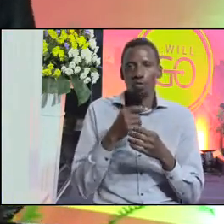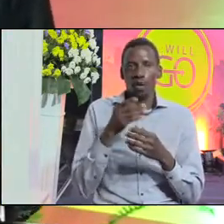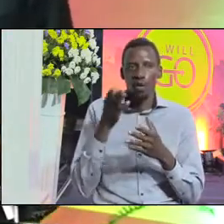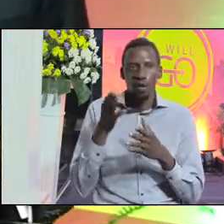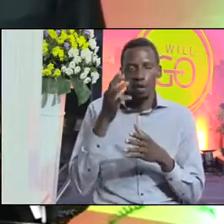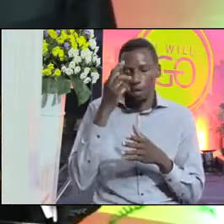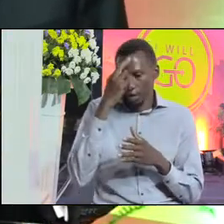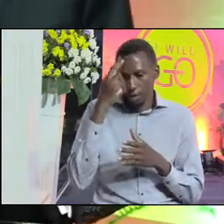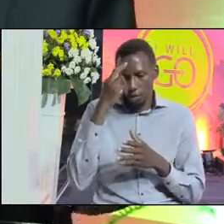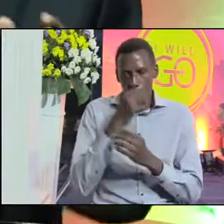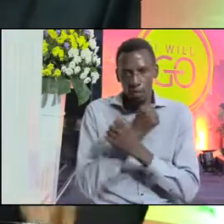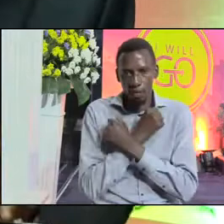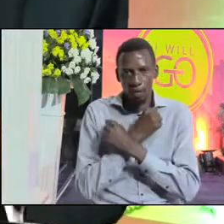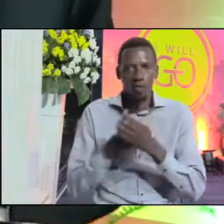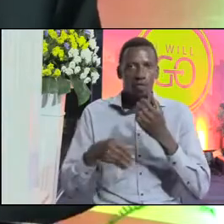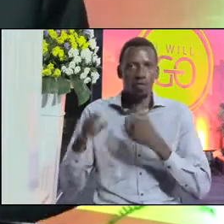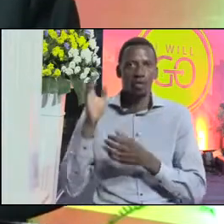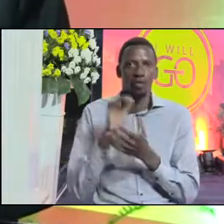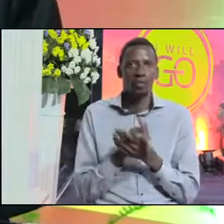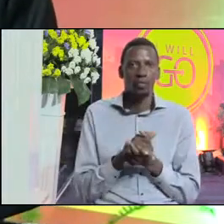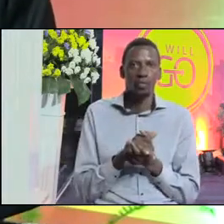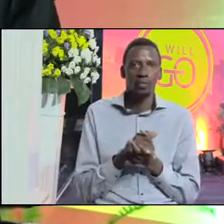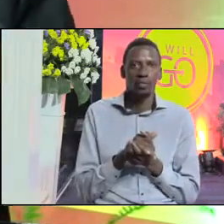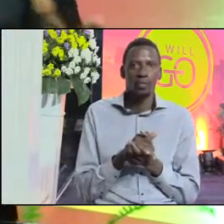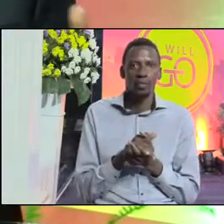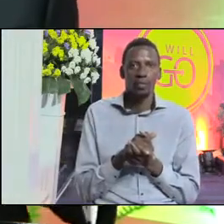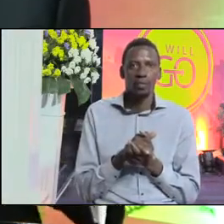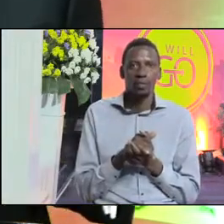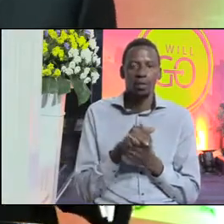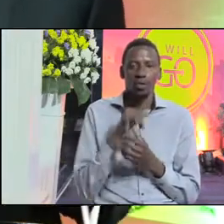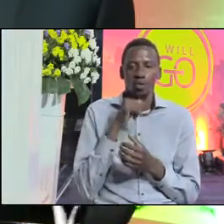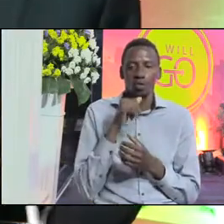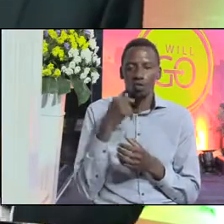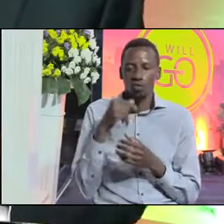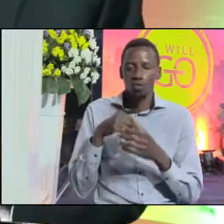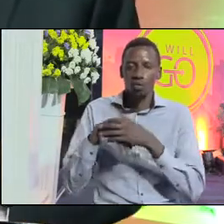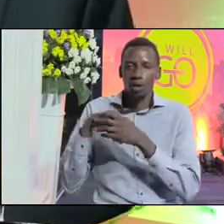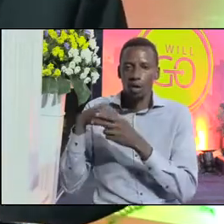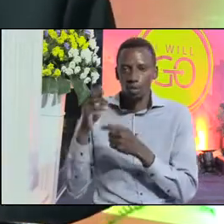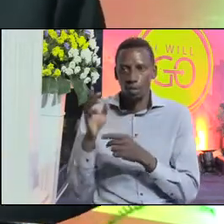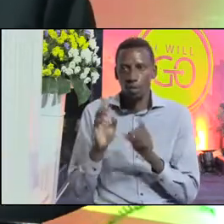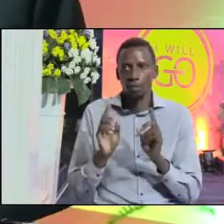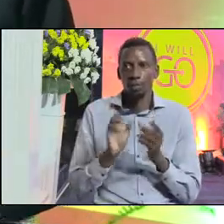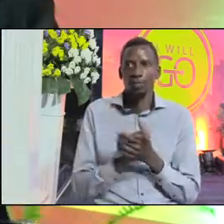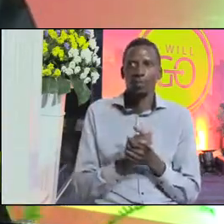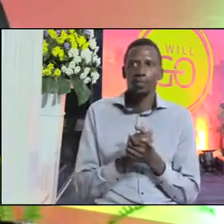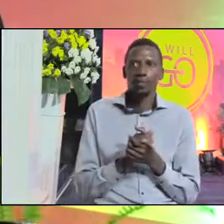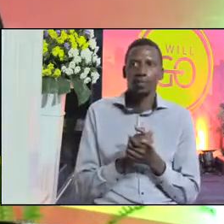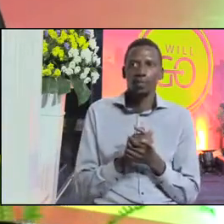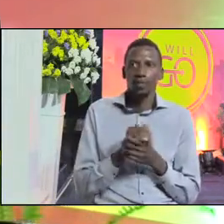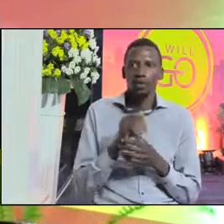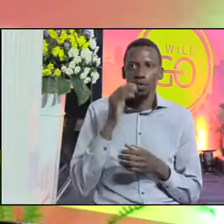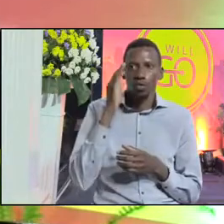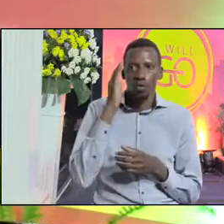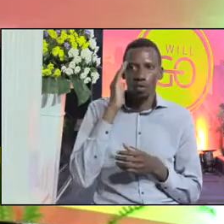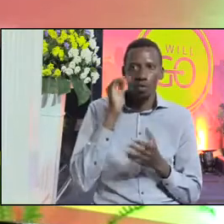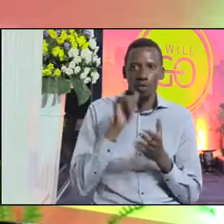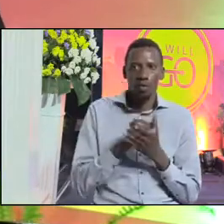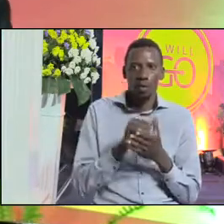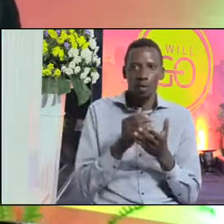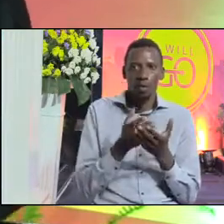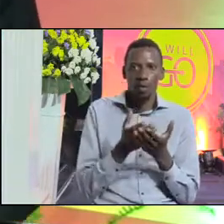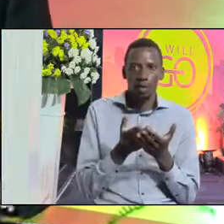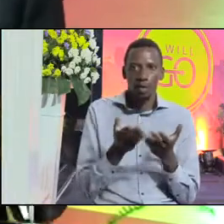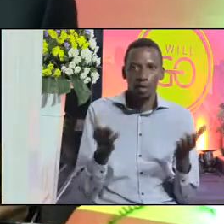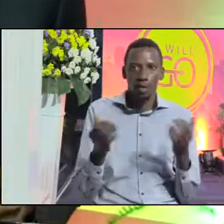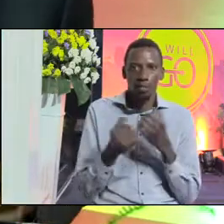God. What a word for those who were the outcast of the social order. To know that they were